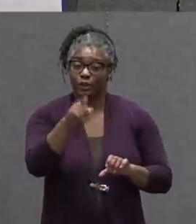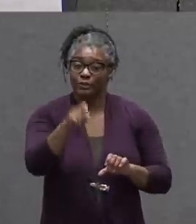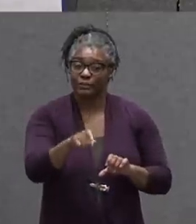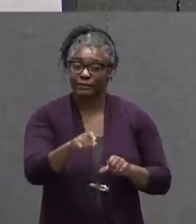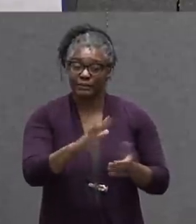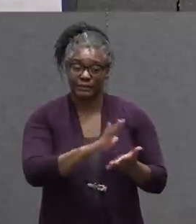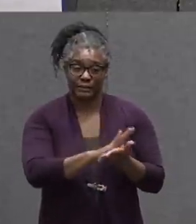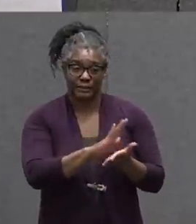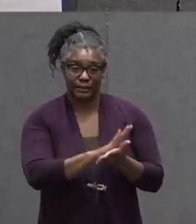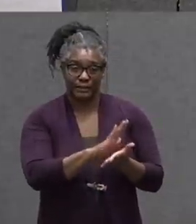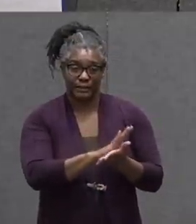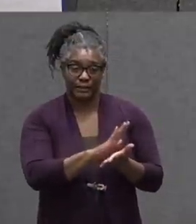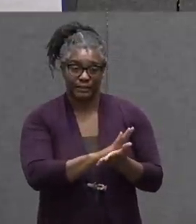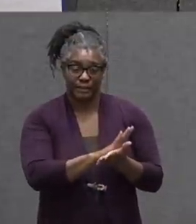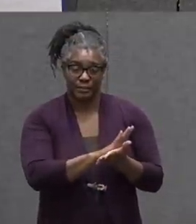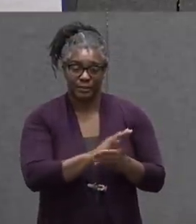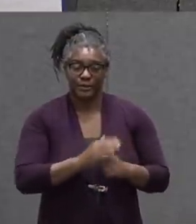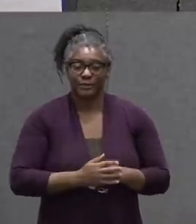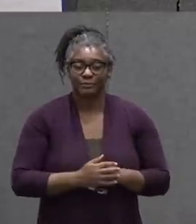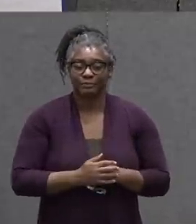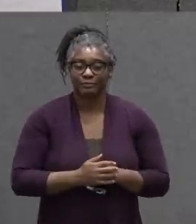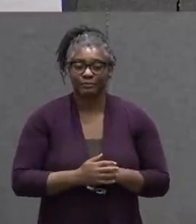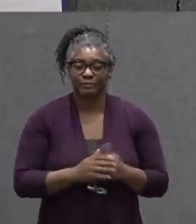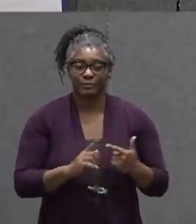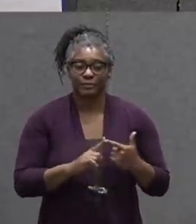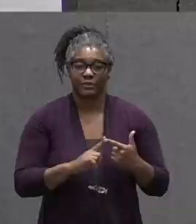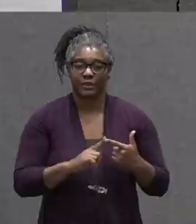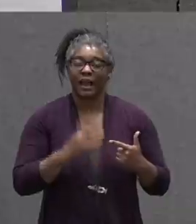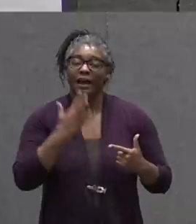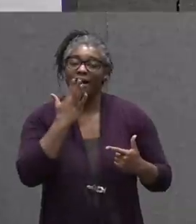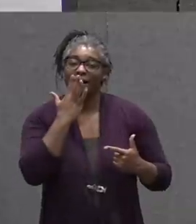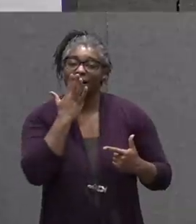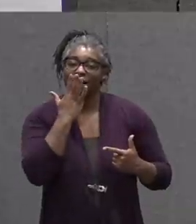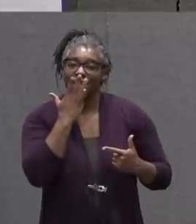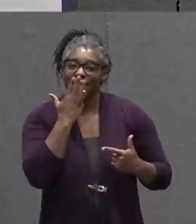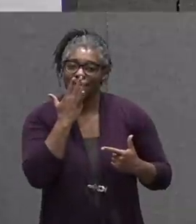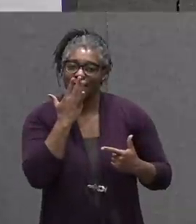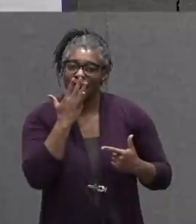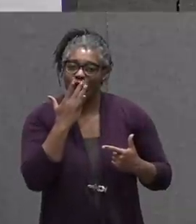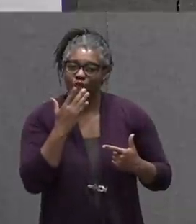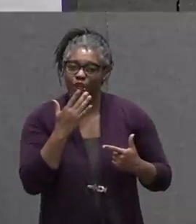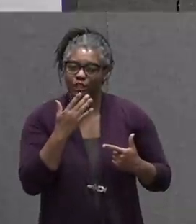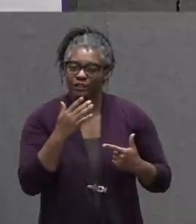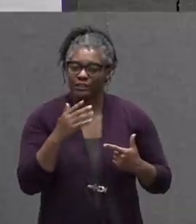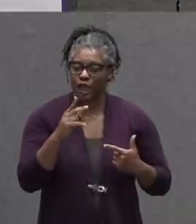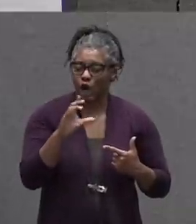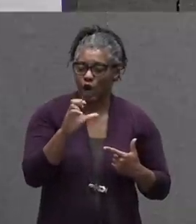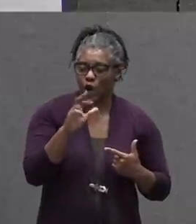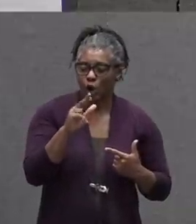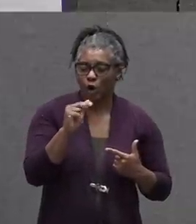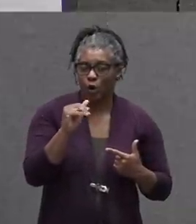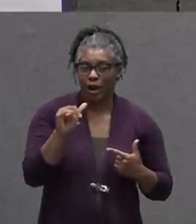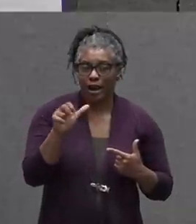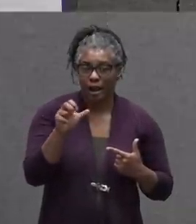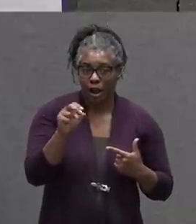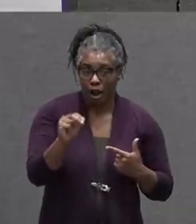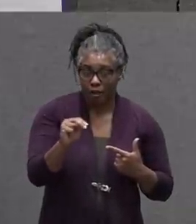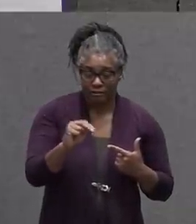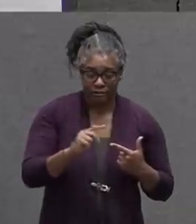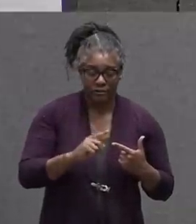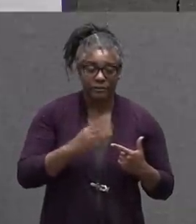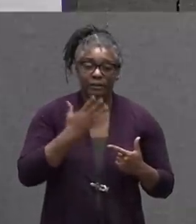paper, some coloring utensils like crayons, colored pencils or